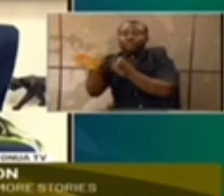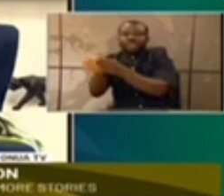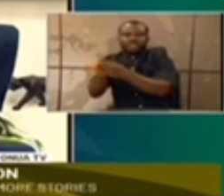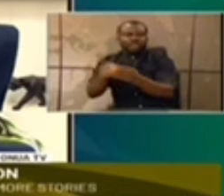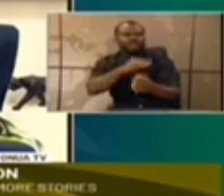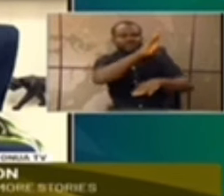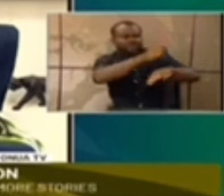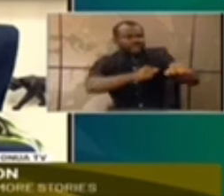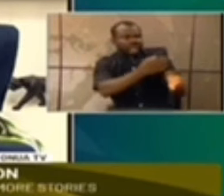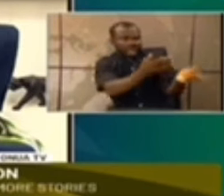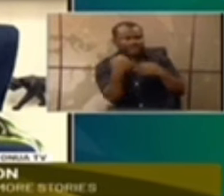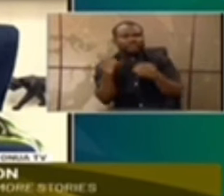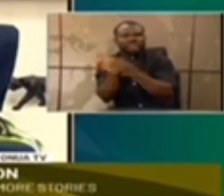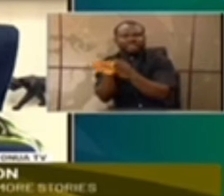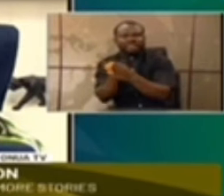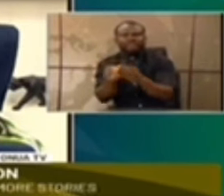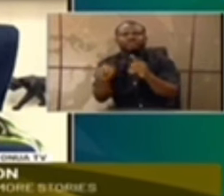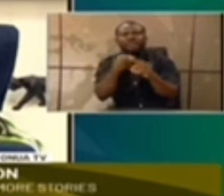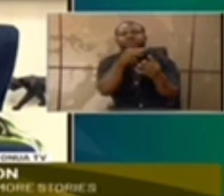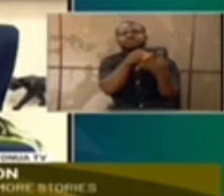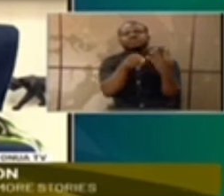apostle kushini na what meeting